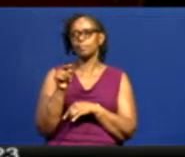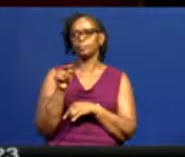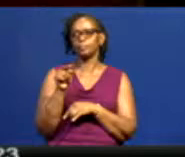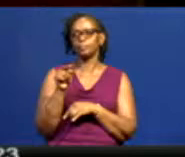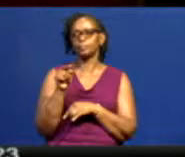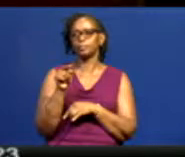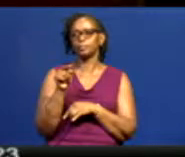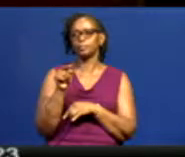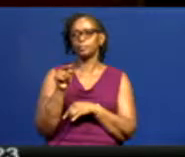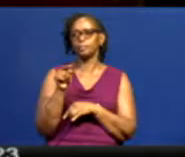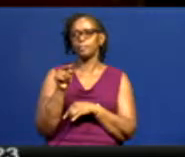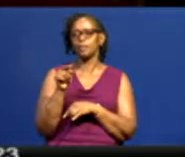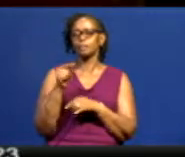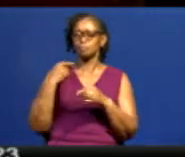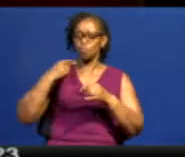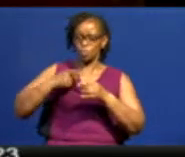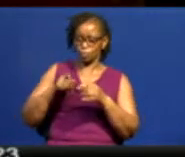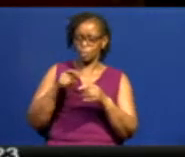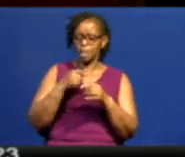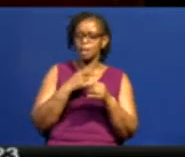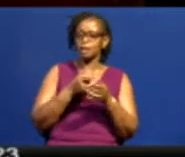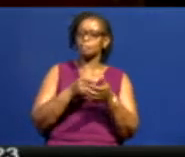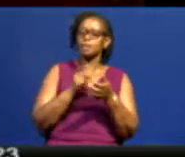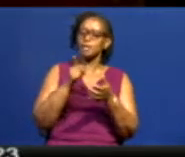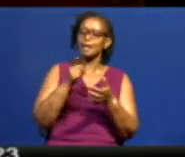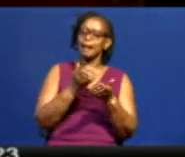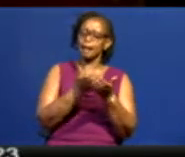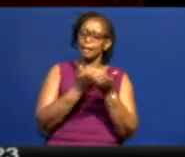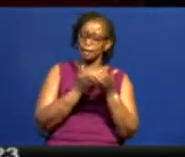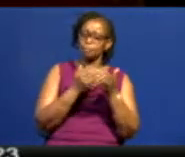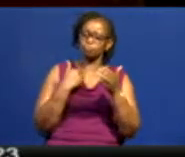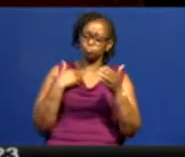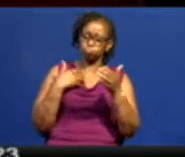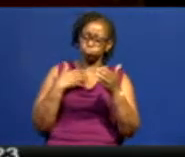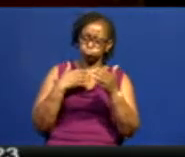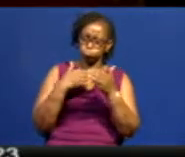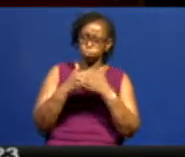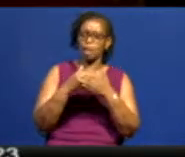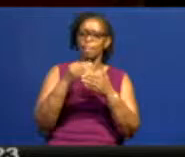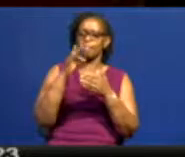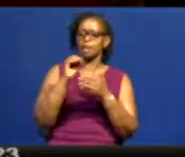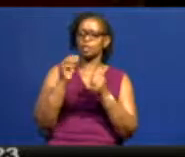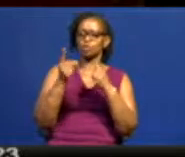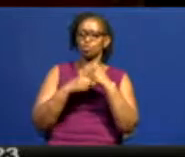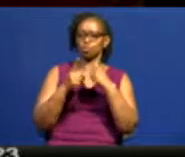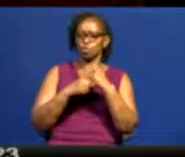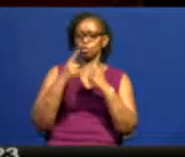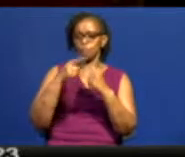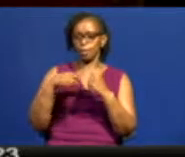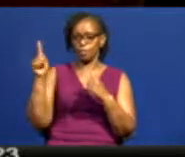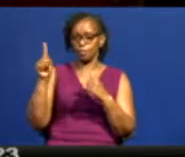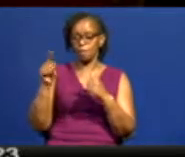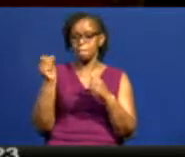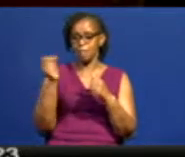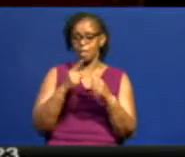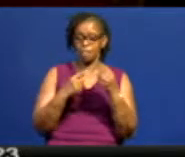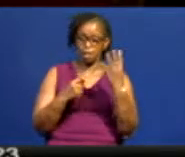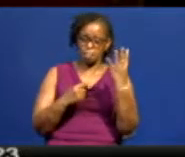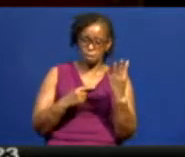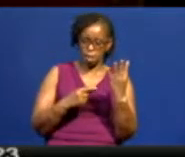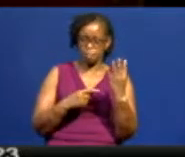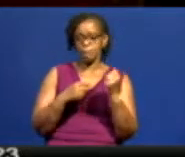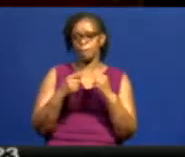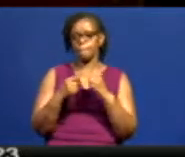30th of June for approval. So in the month of April, May, and June on any particular year, the